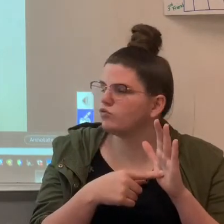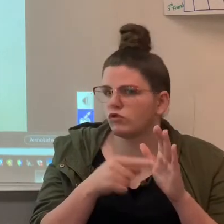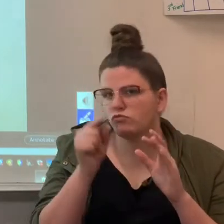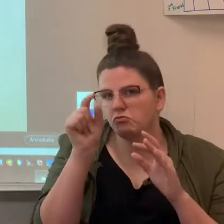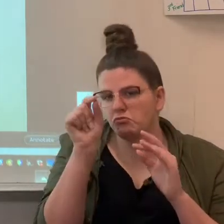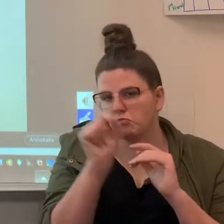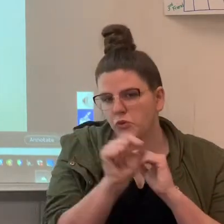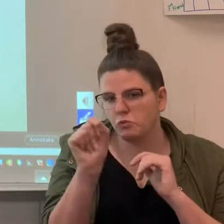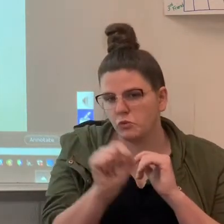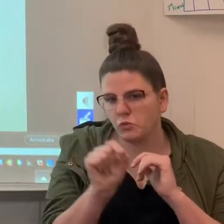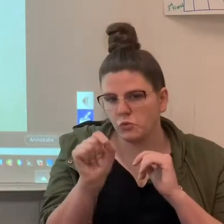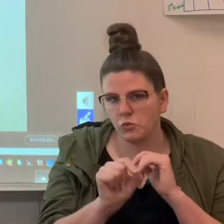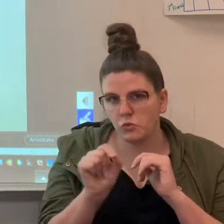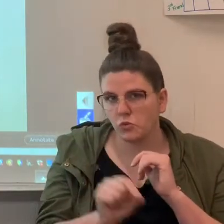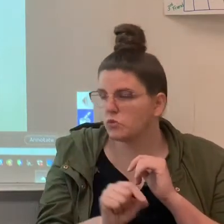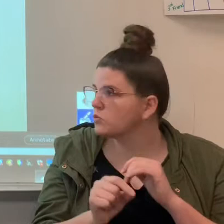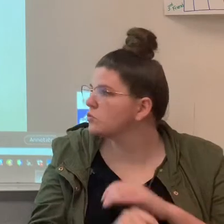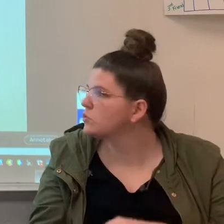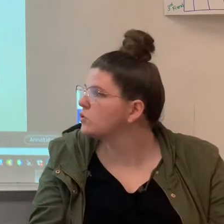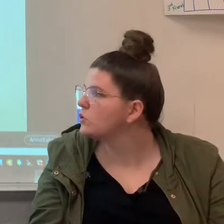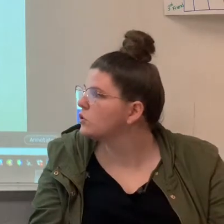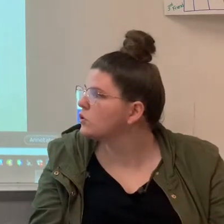the 3.